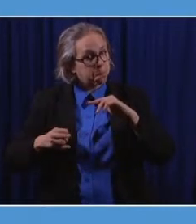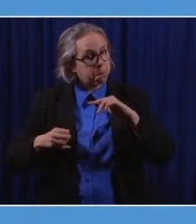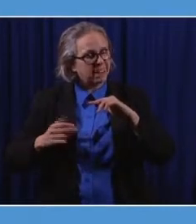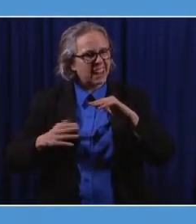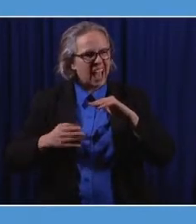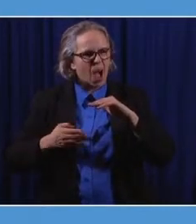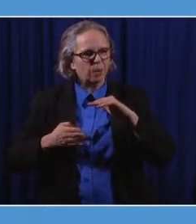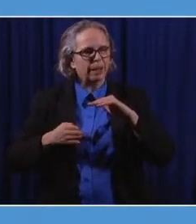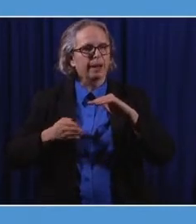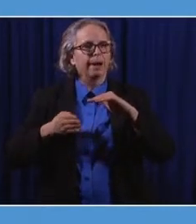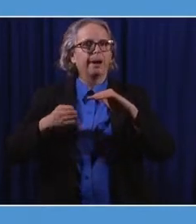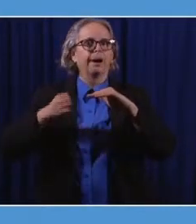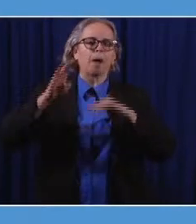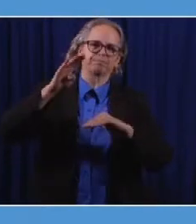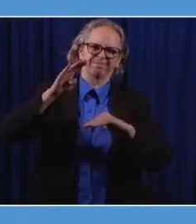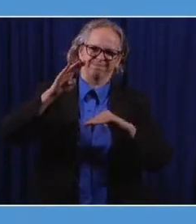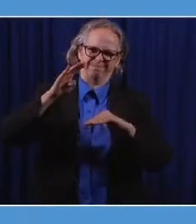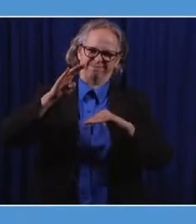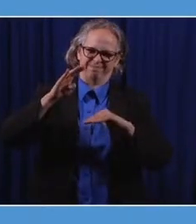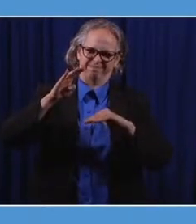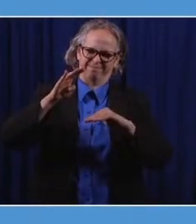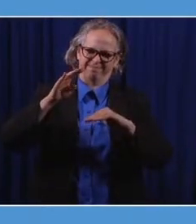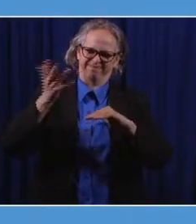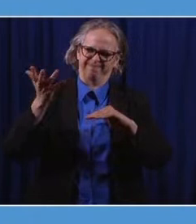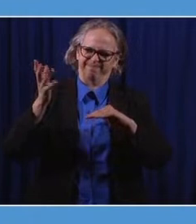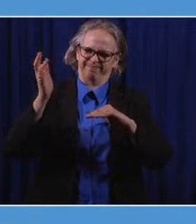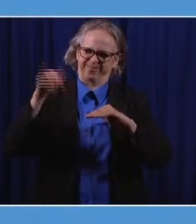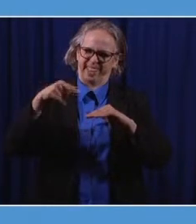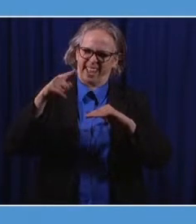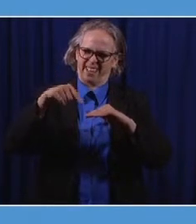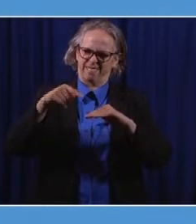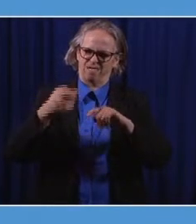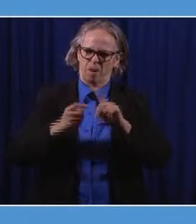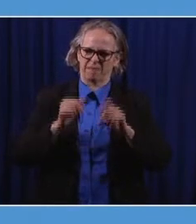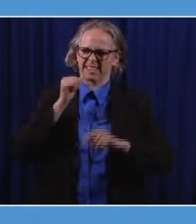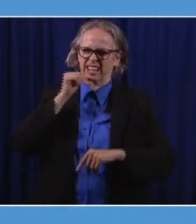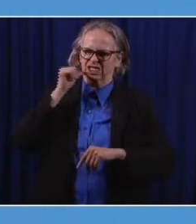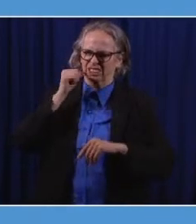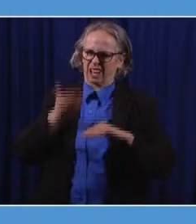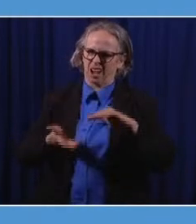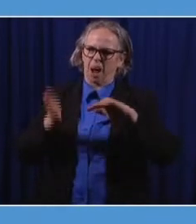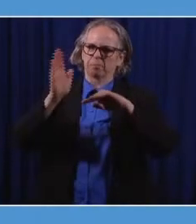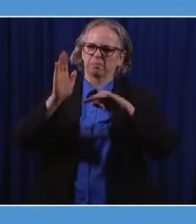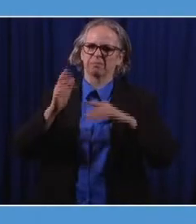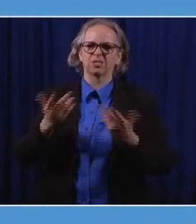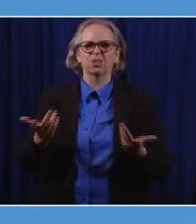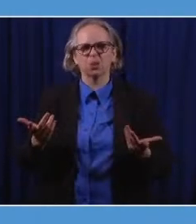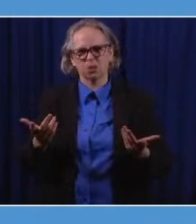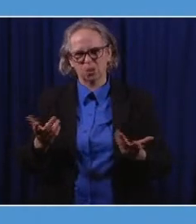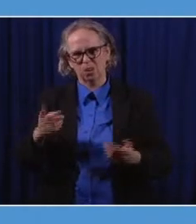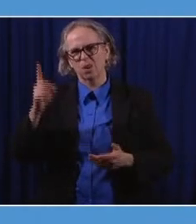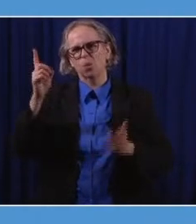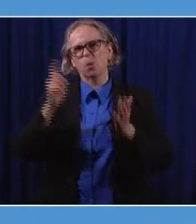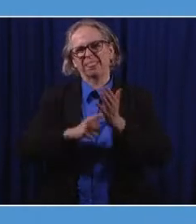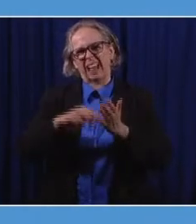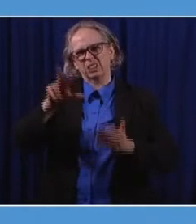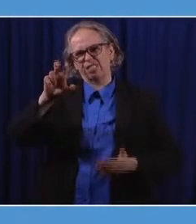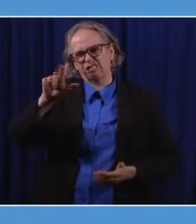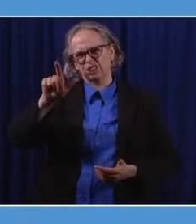above that. And as you can see, for yesterday, the most recent data, it's 1,327 cases. So